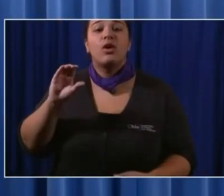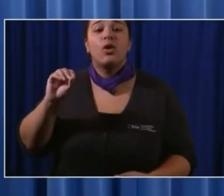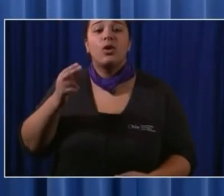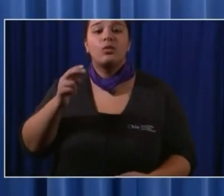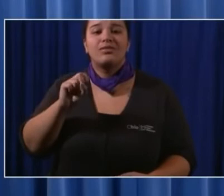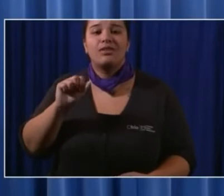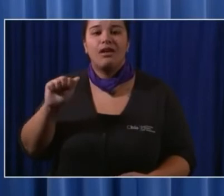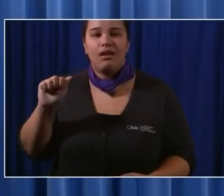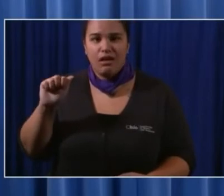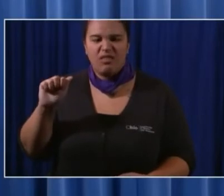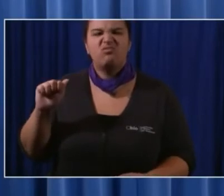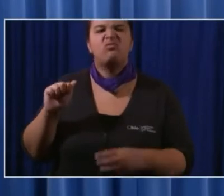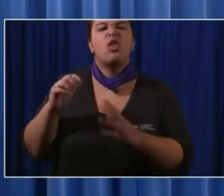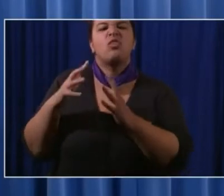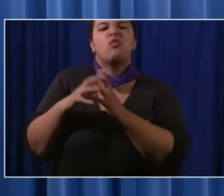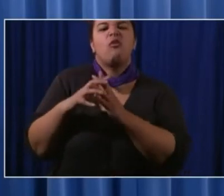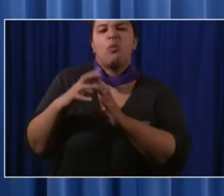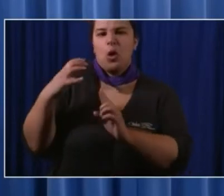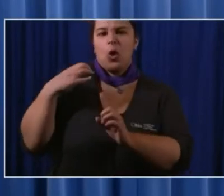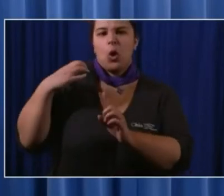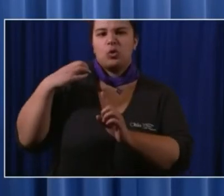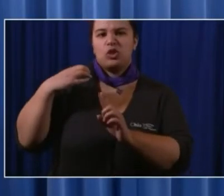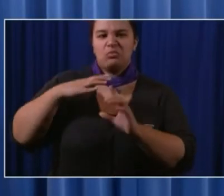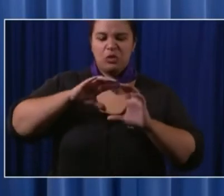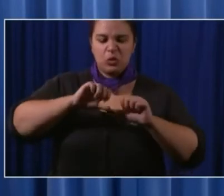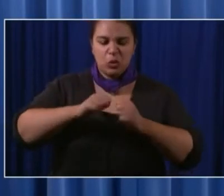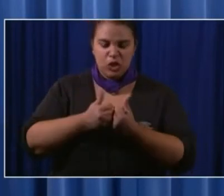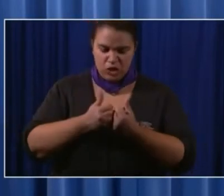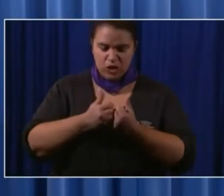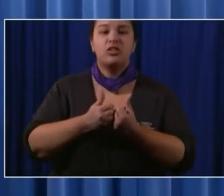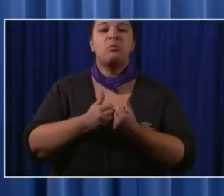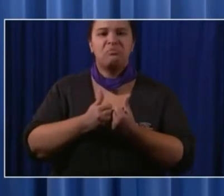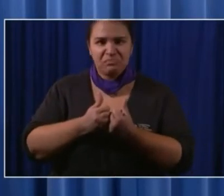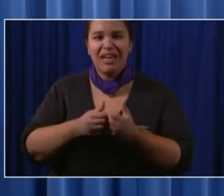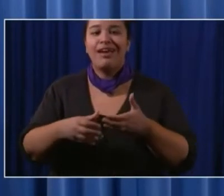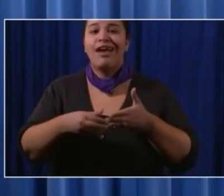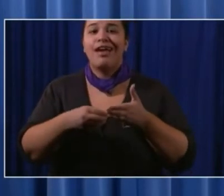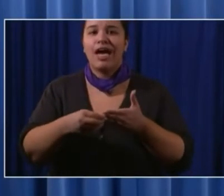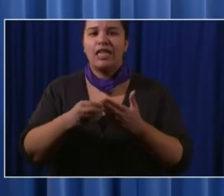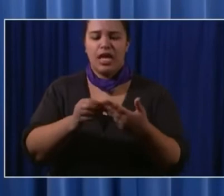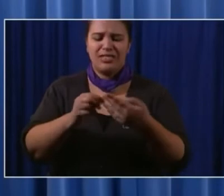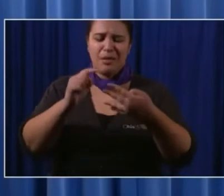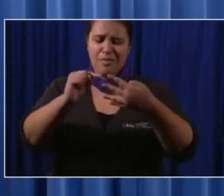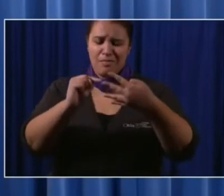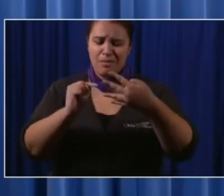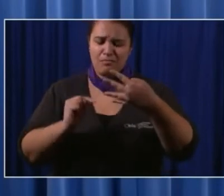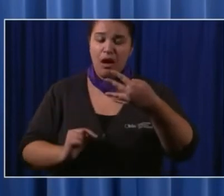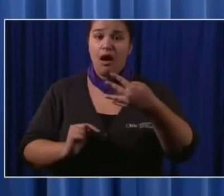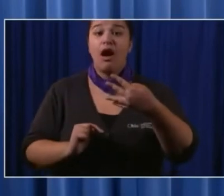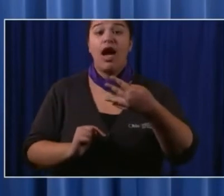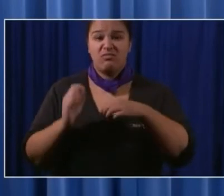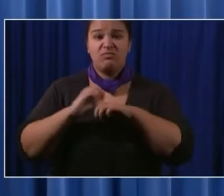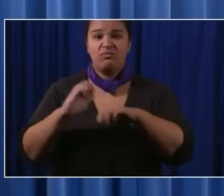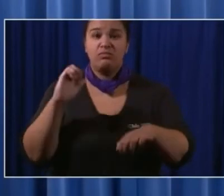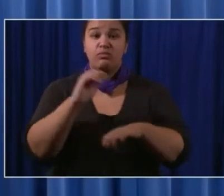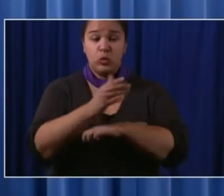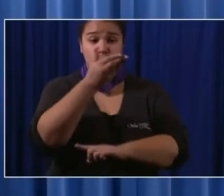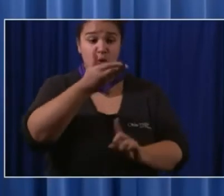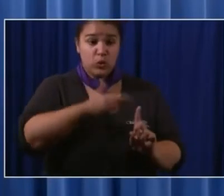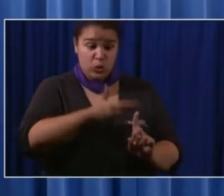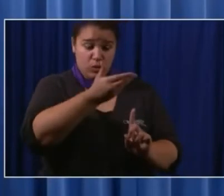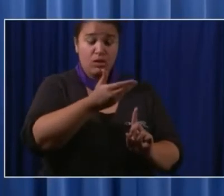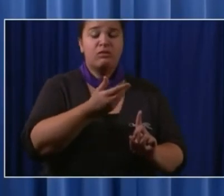Association released a set of guidelines. They've asked you to review it. Have you reviewed them? Is it acceptable, and is